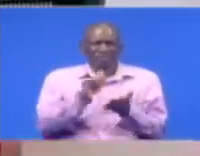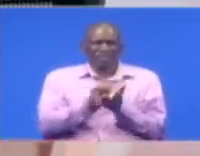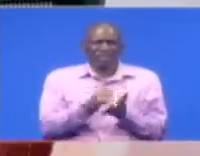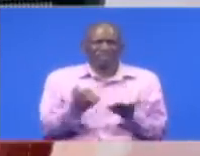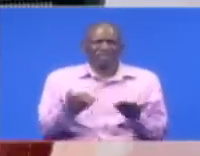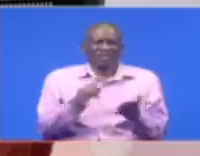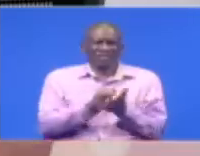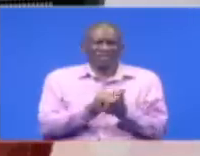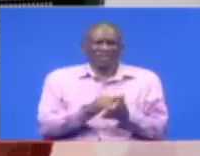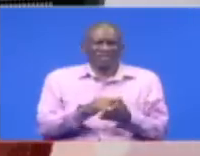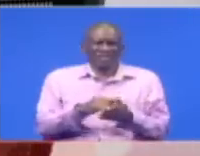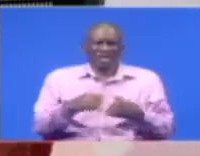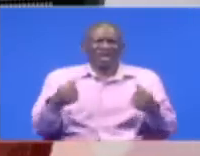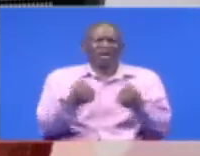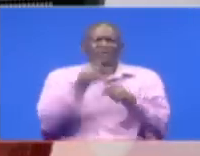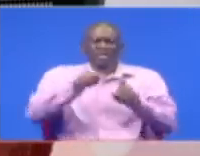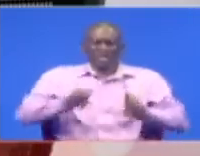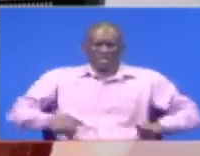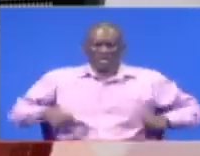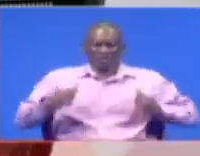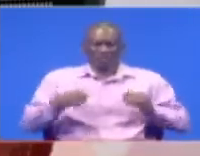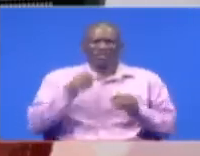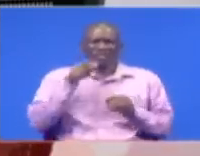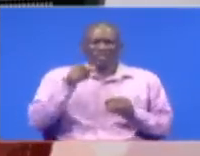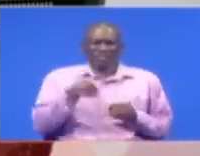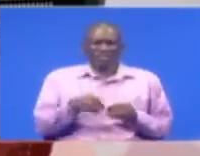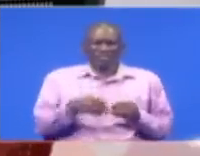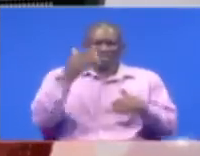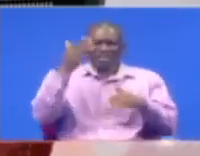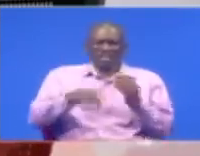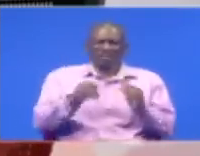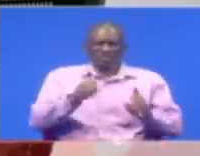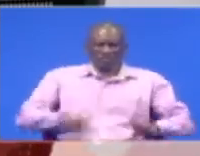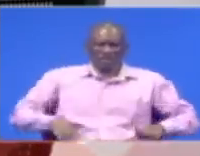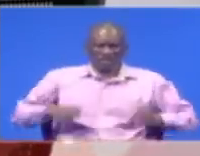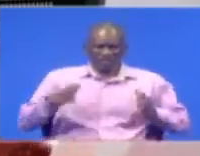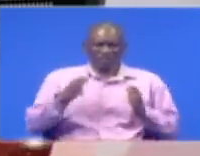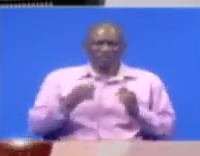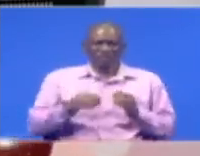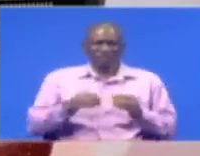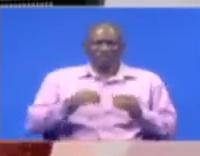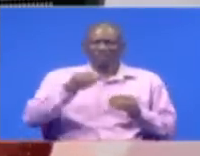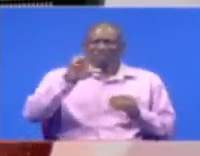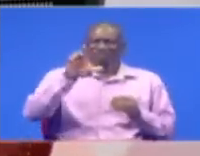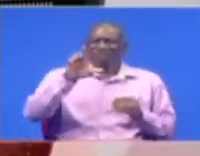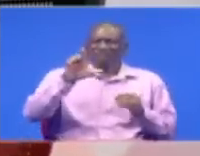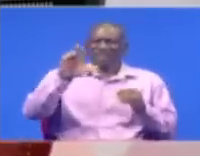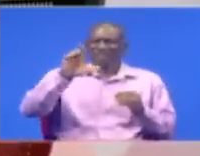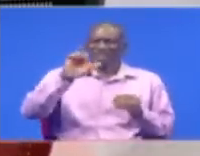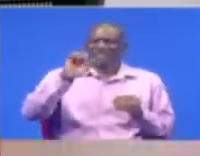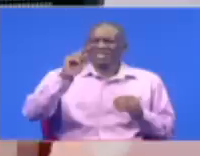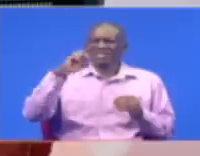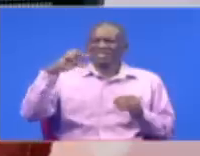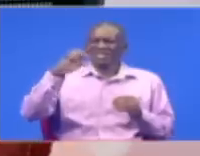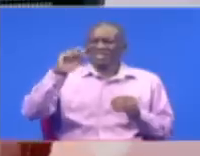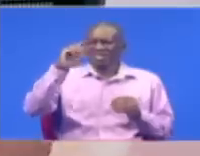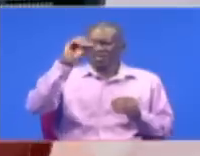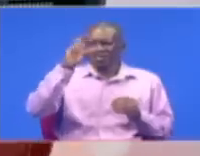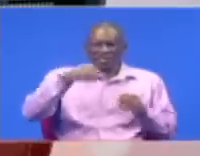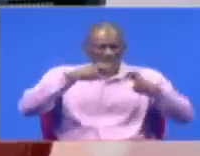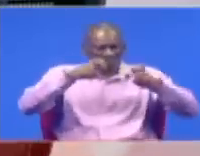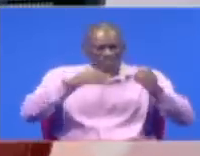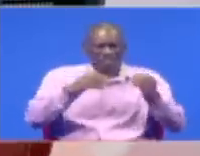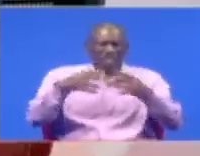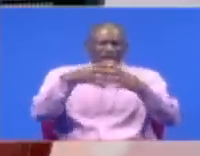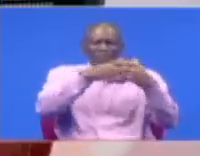that happen in our life. This is the end of life litigation. I've looked at America, the Supreme Court